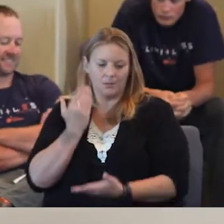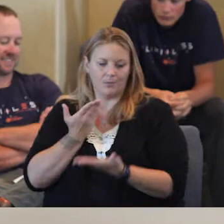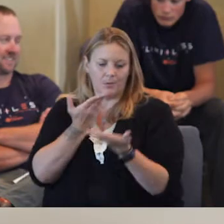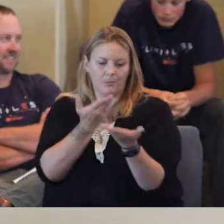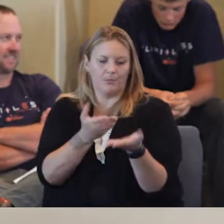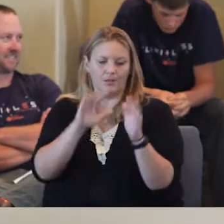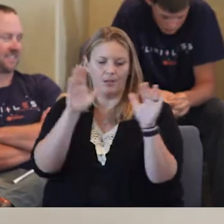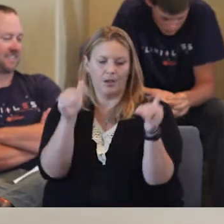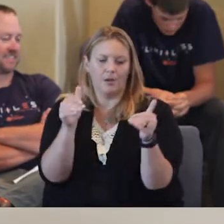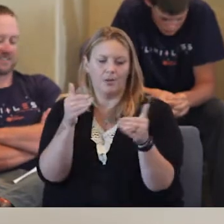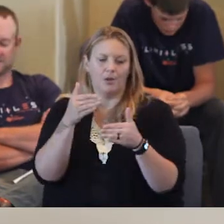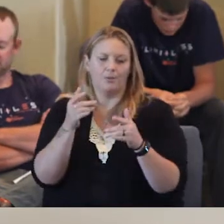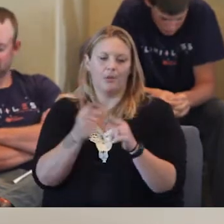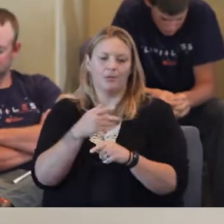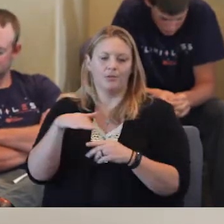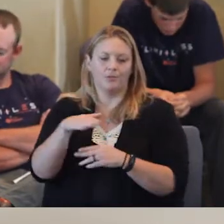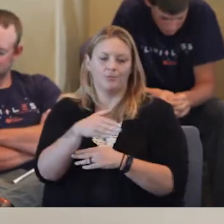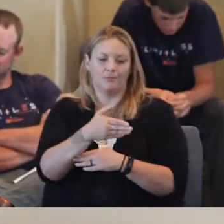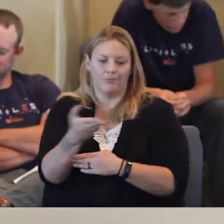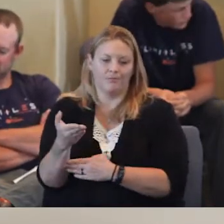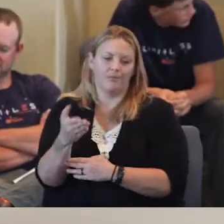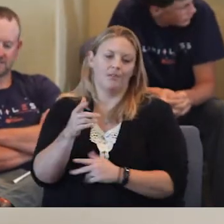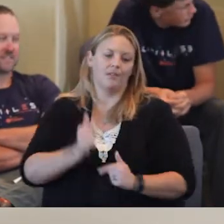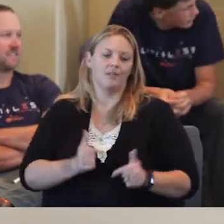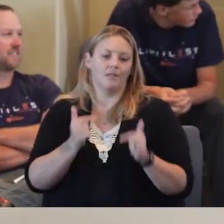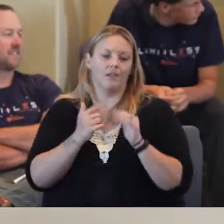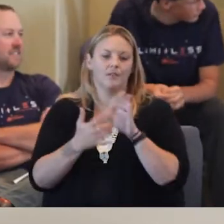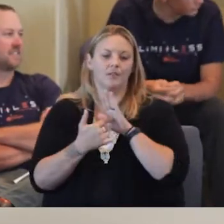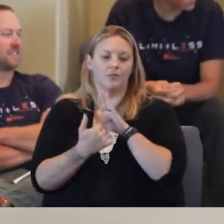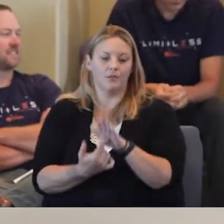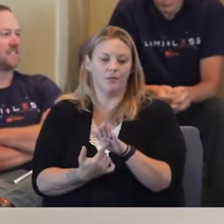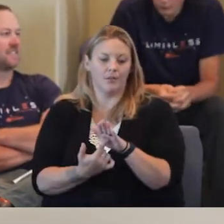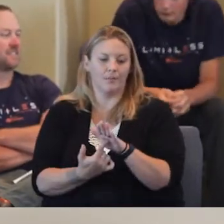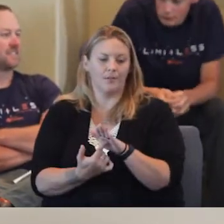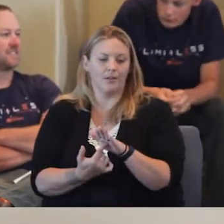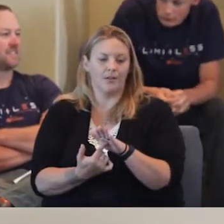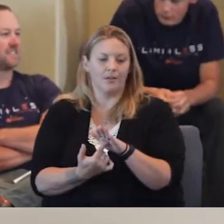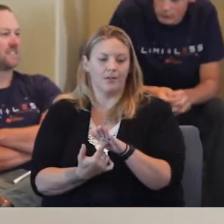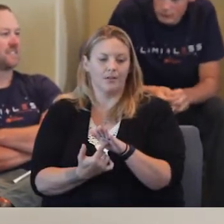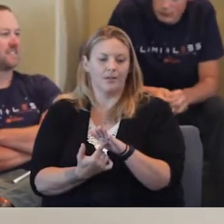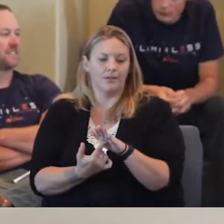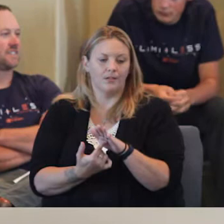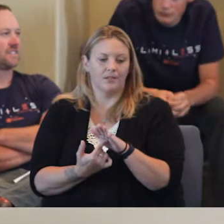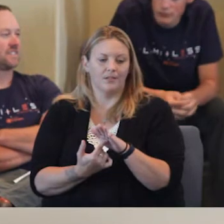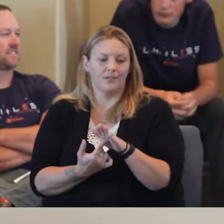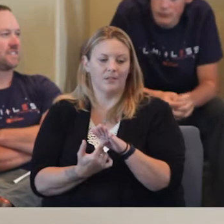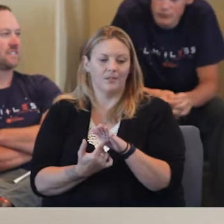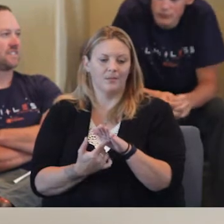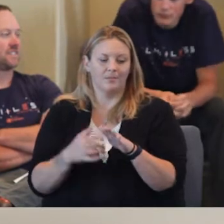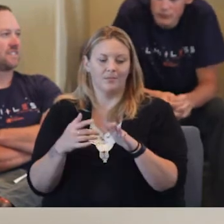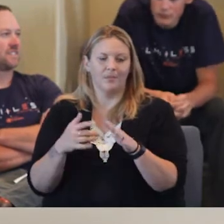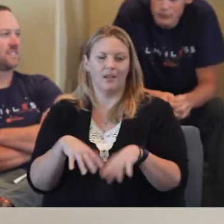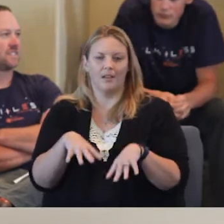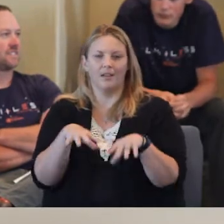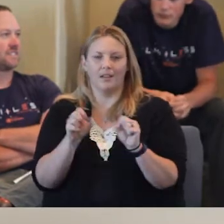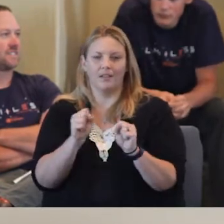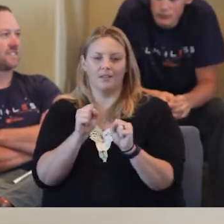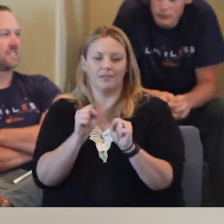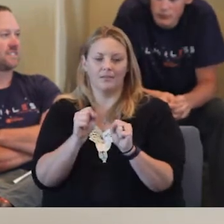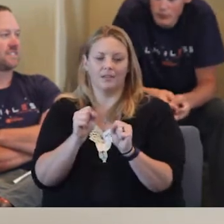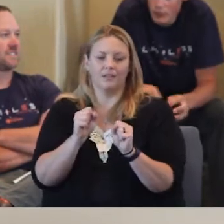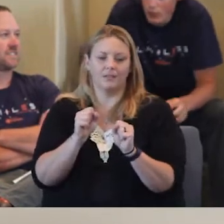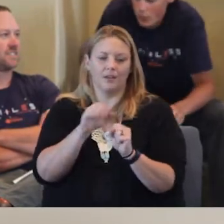think we brought a little hope to their lives, and we showed them that by taking in